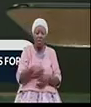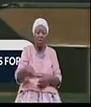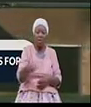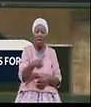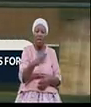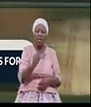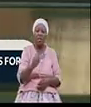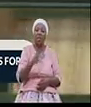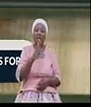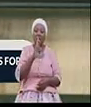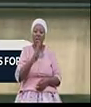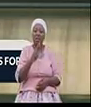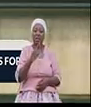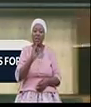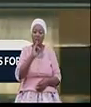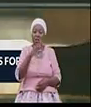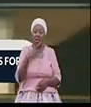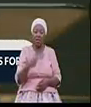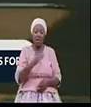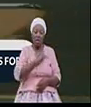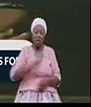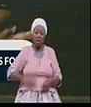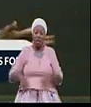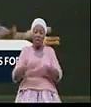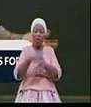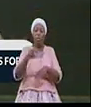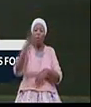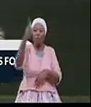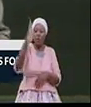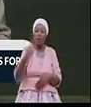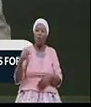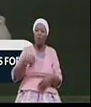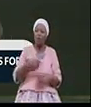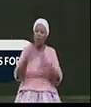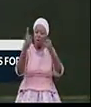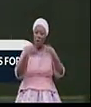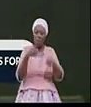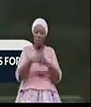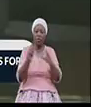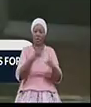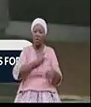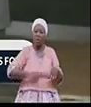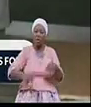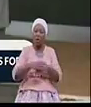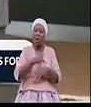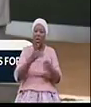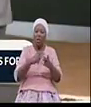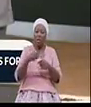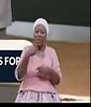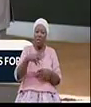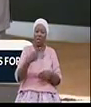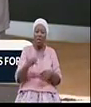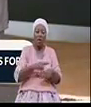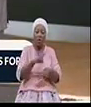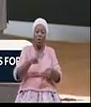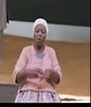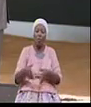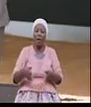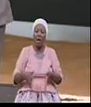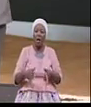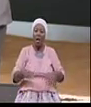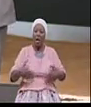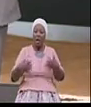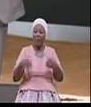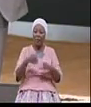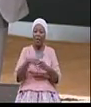theirs is the kingdom of God. We come into the kingdom, and it says the normal life in the